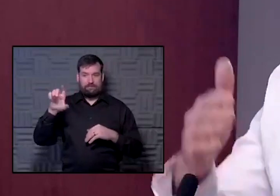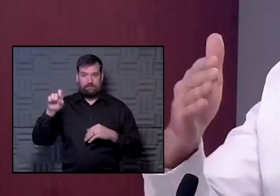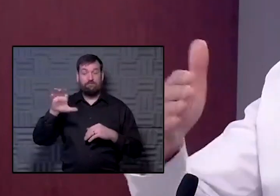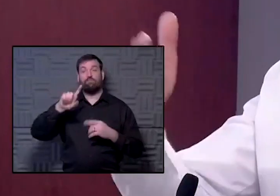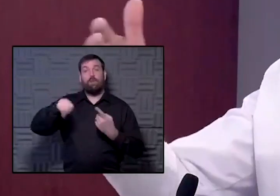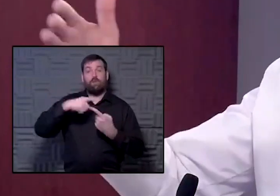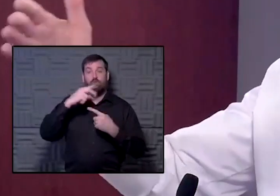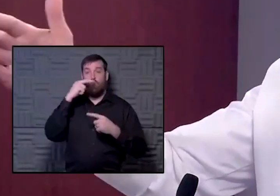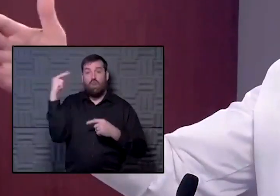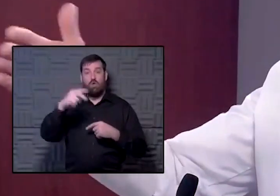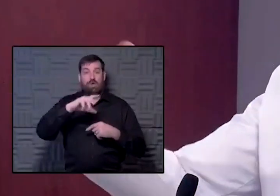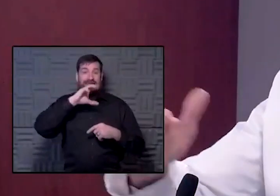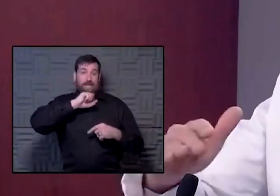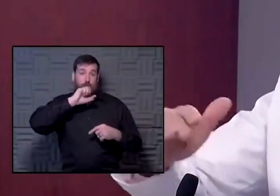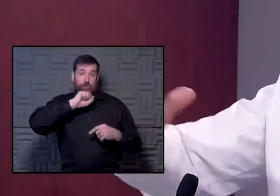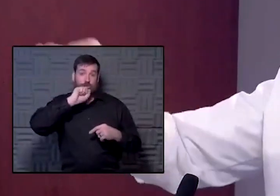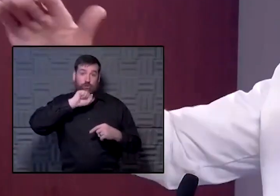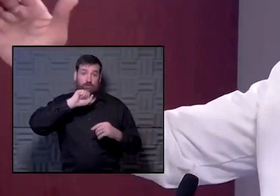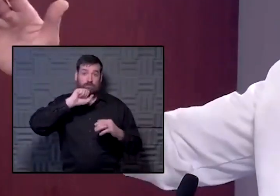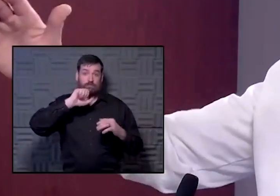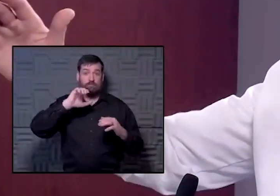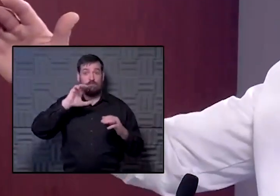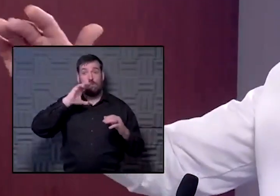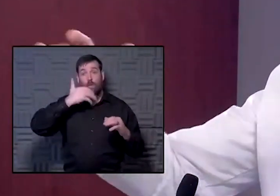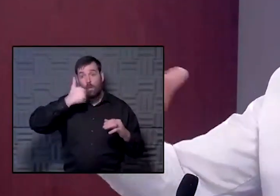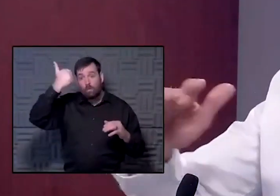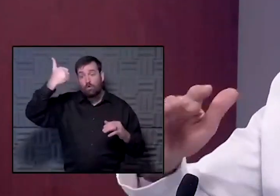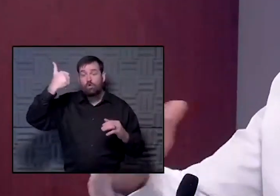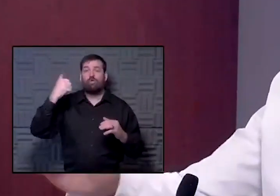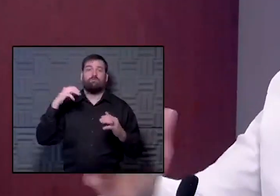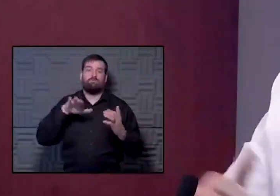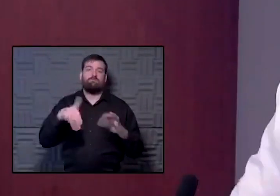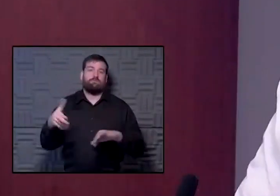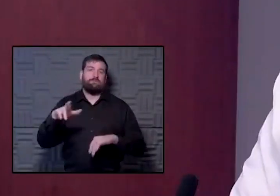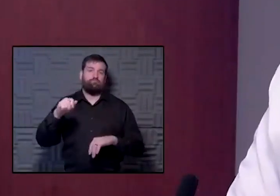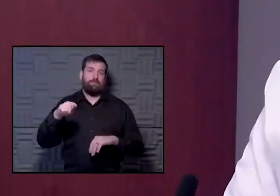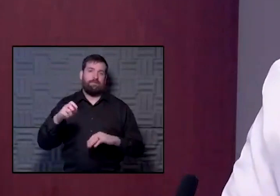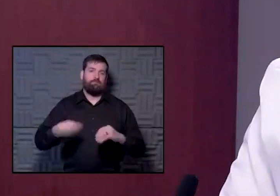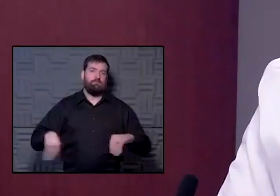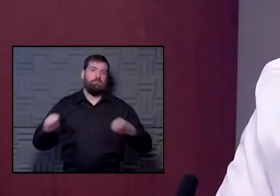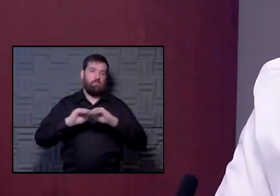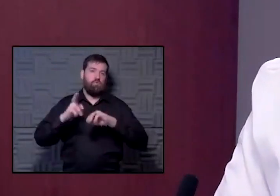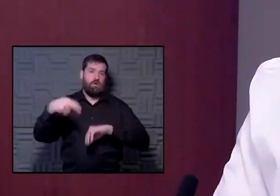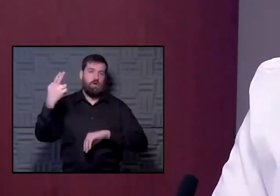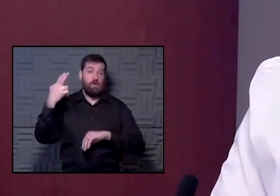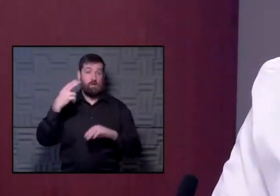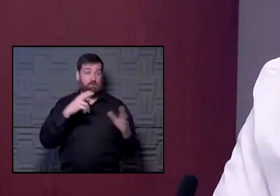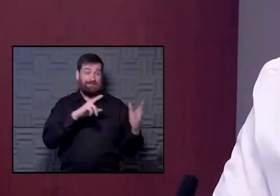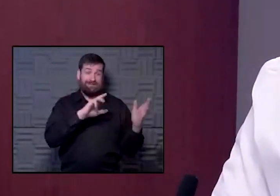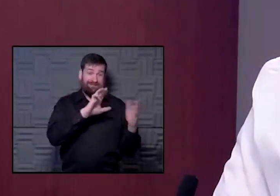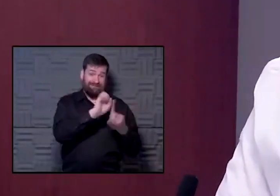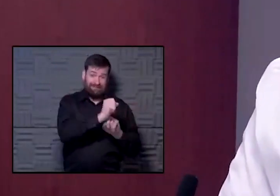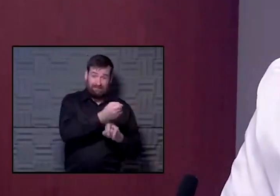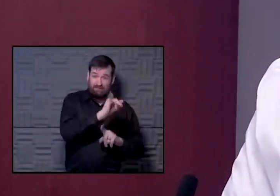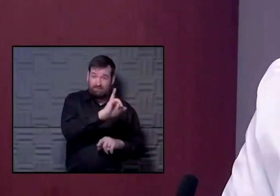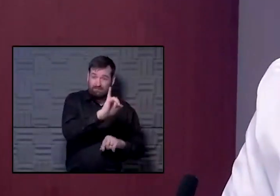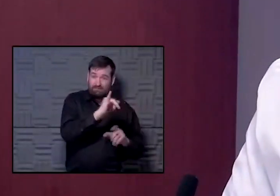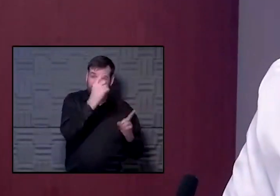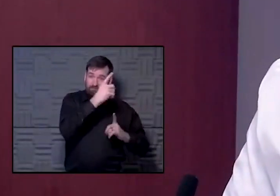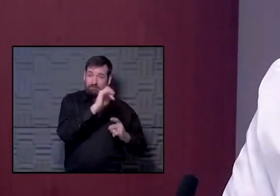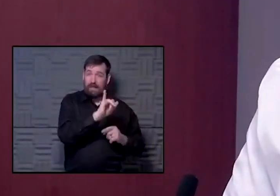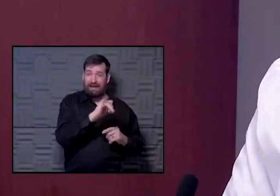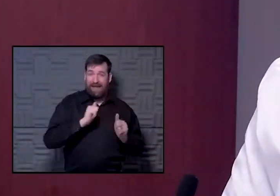look at age, you get older, that mortality goes up. You don't see that with conditions like asthma.